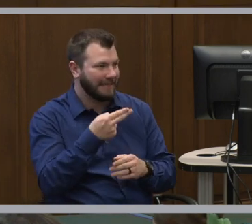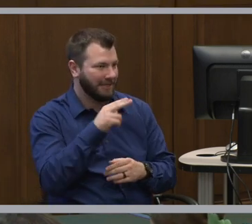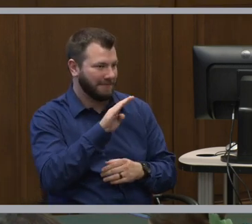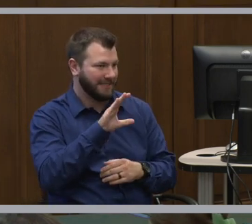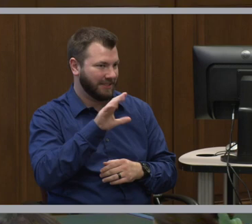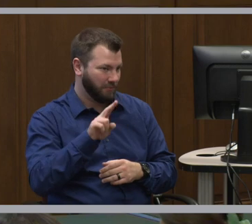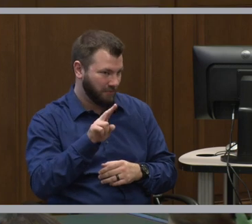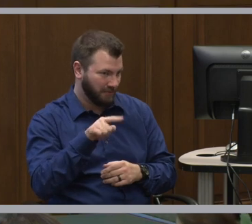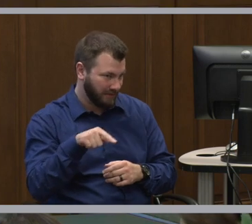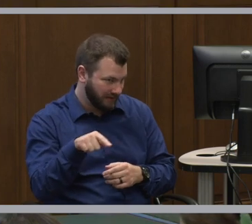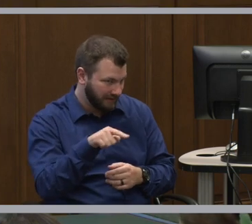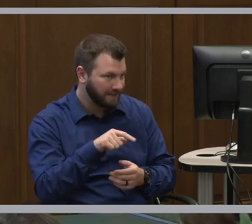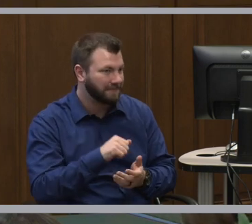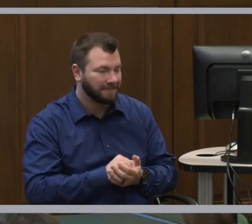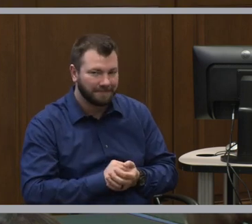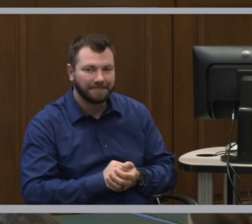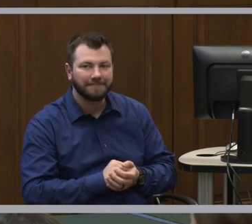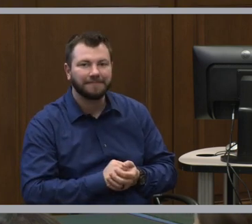HBCUs.